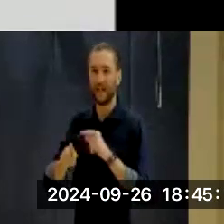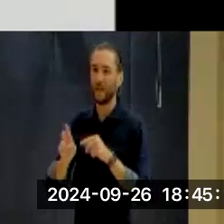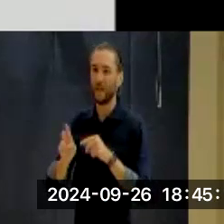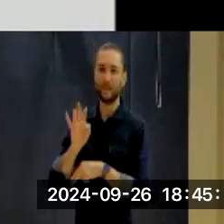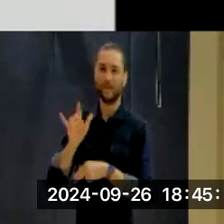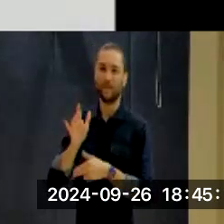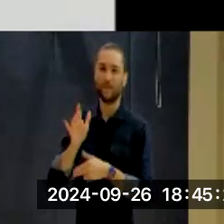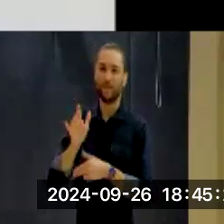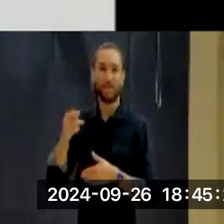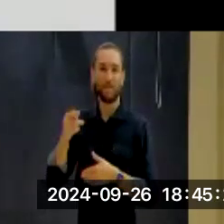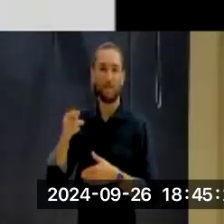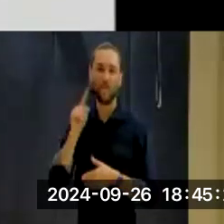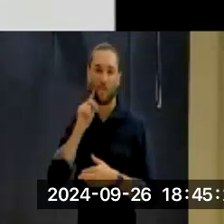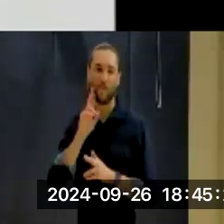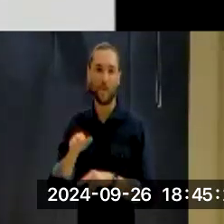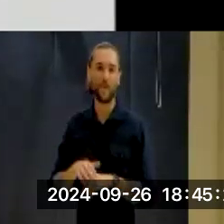them.